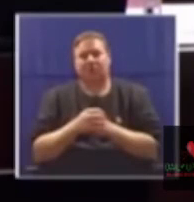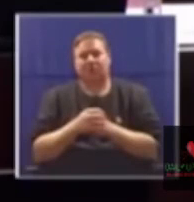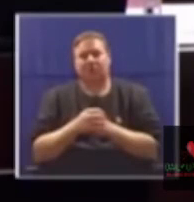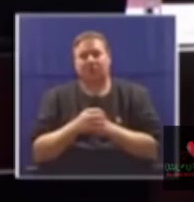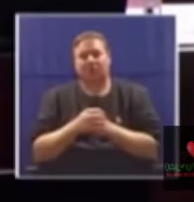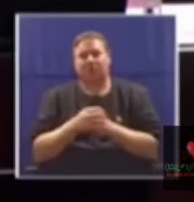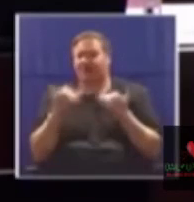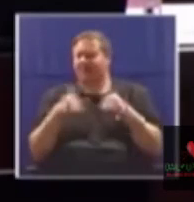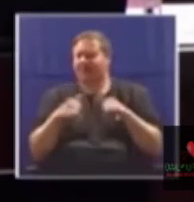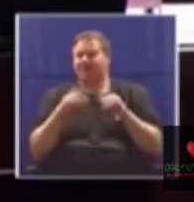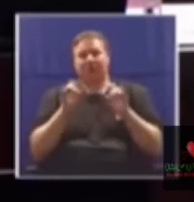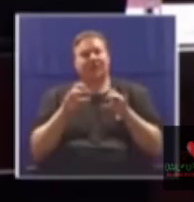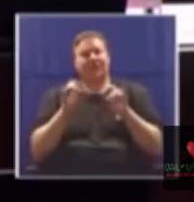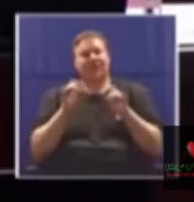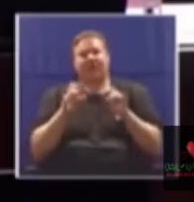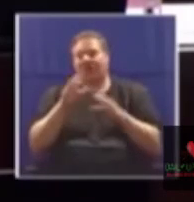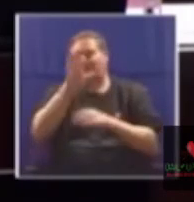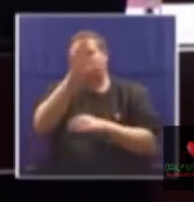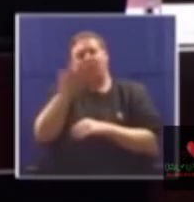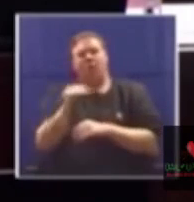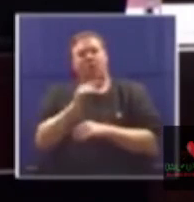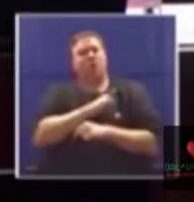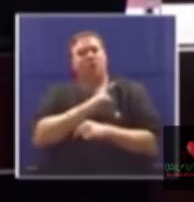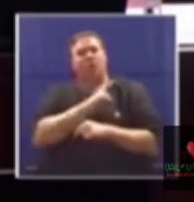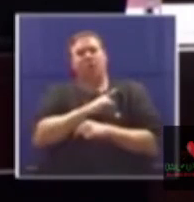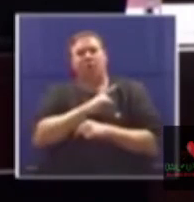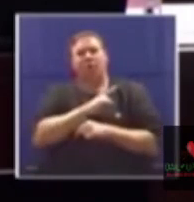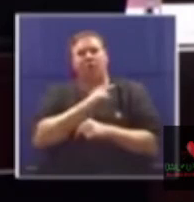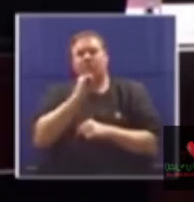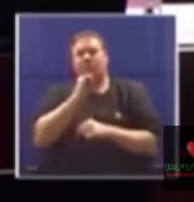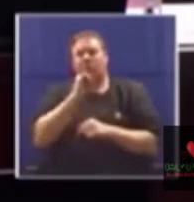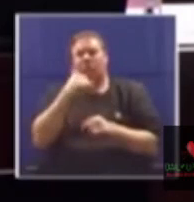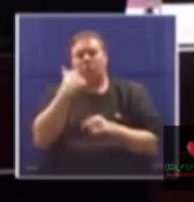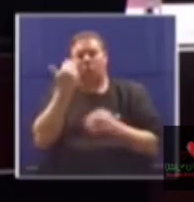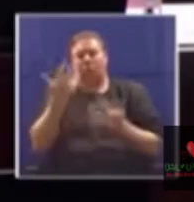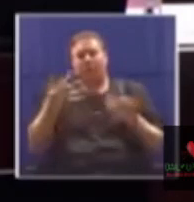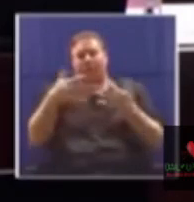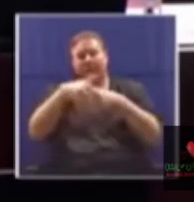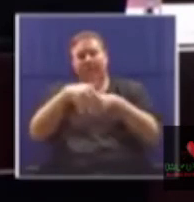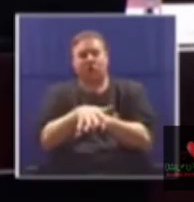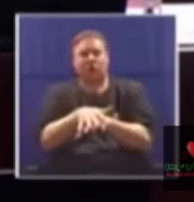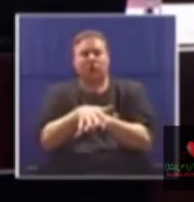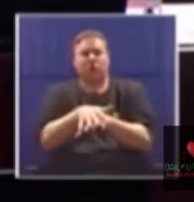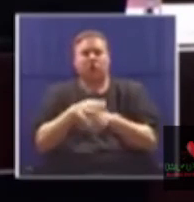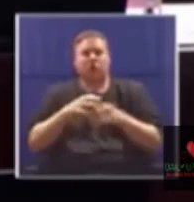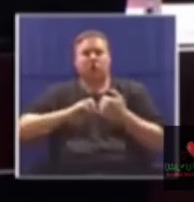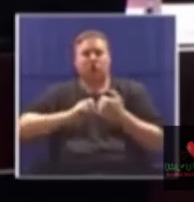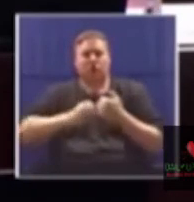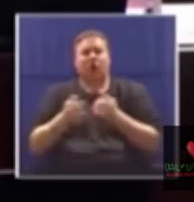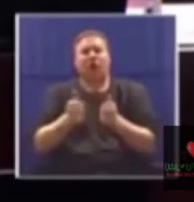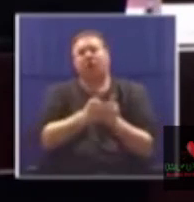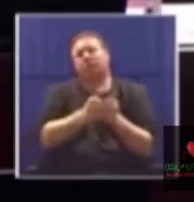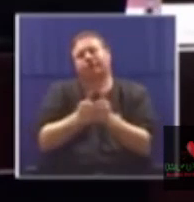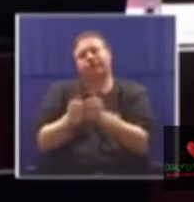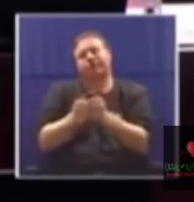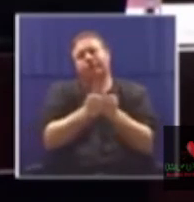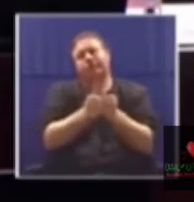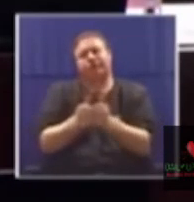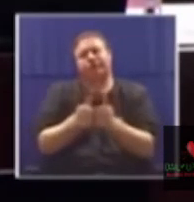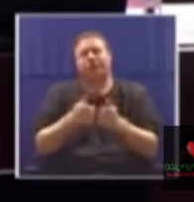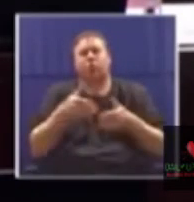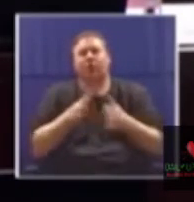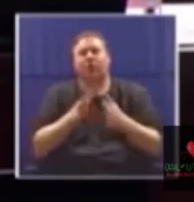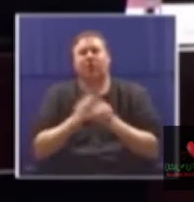still suffering as the African continent because we did not pursue the integration route. We took the cooperation route in terms of